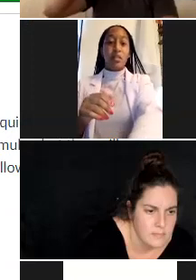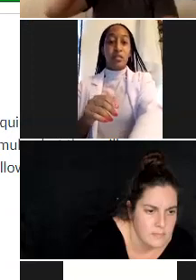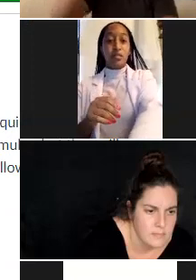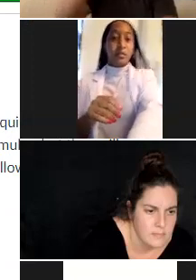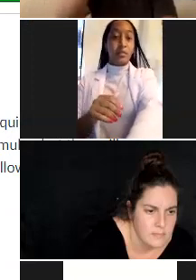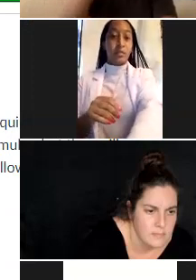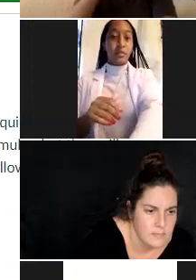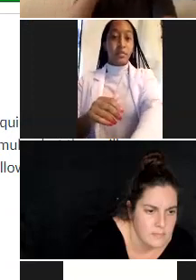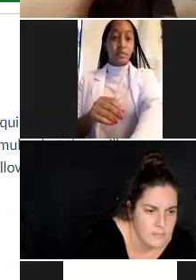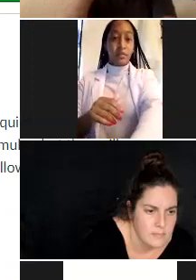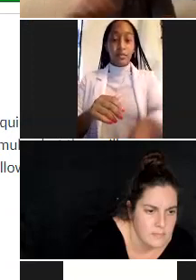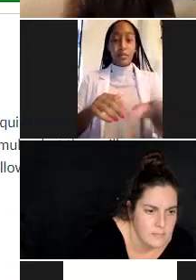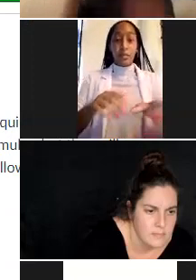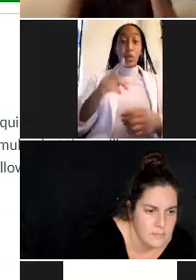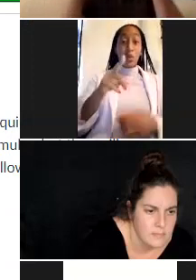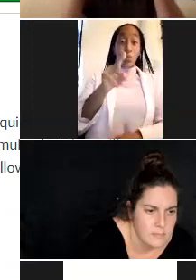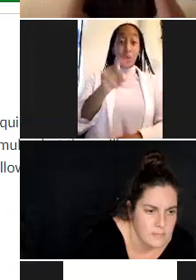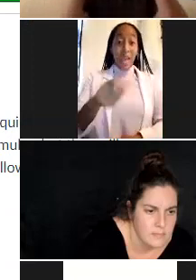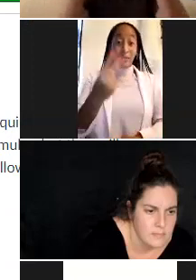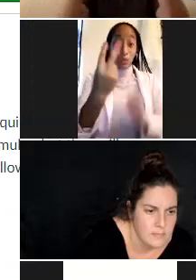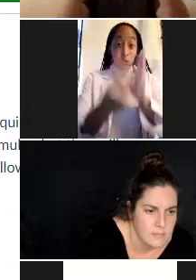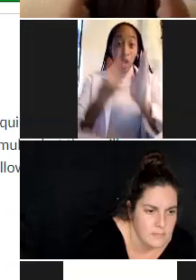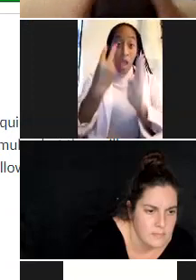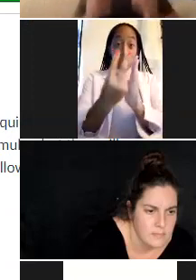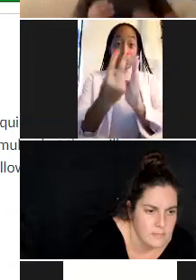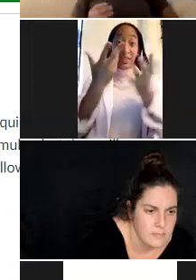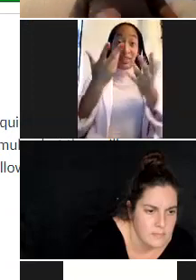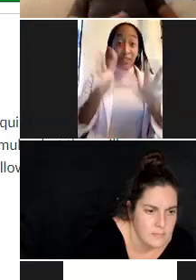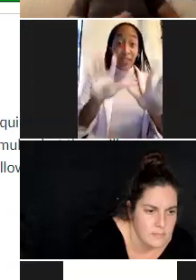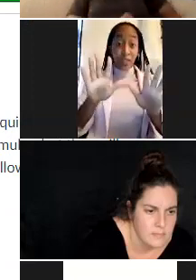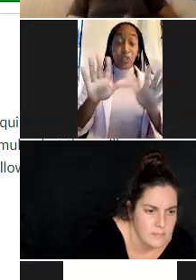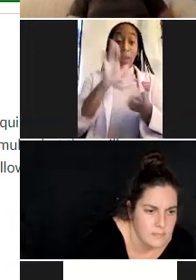that you will have 2 hours to complete the midterm exam,